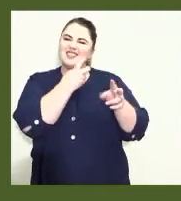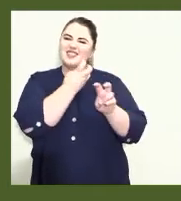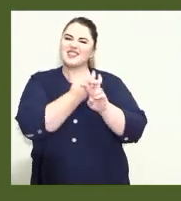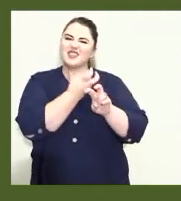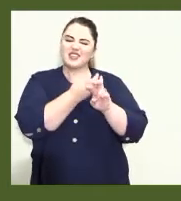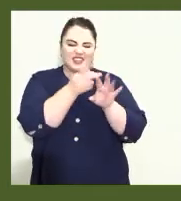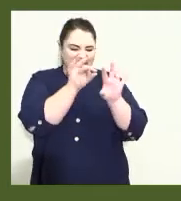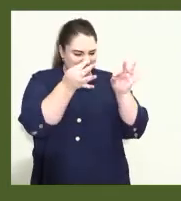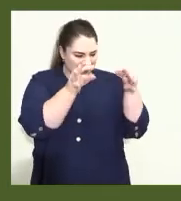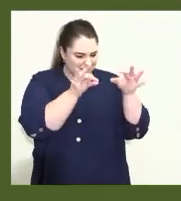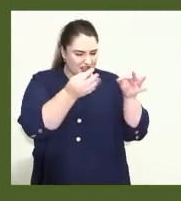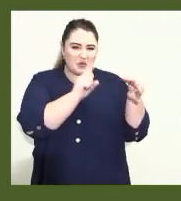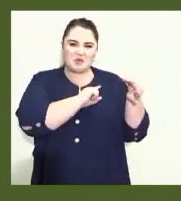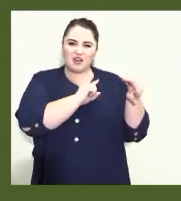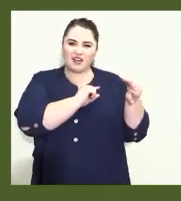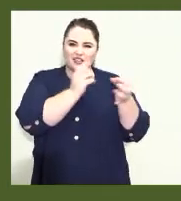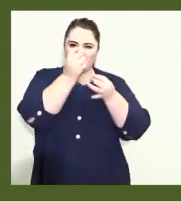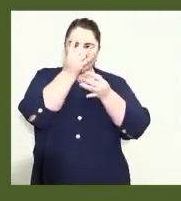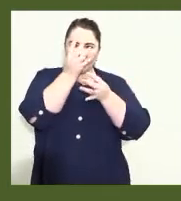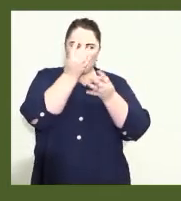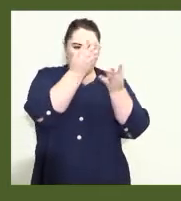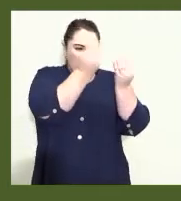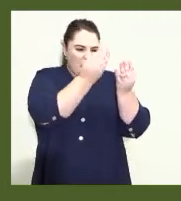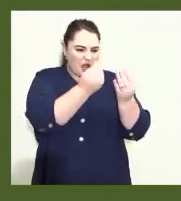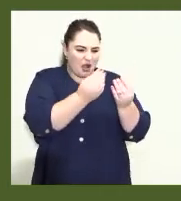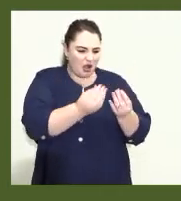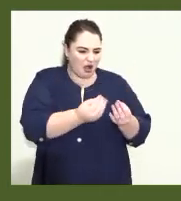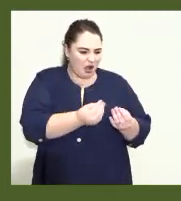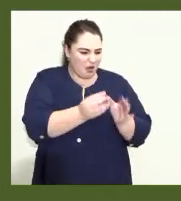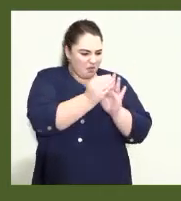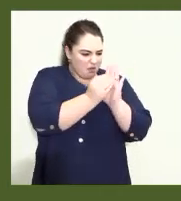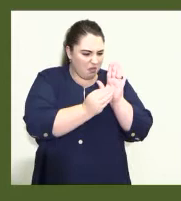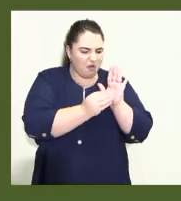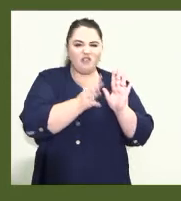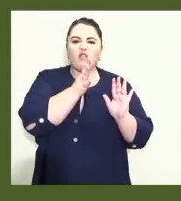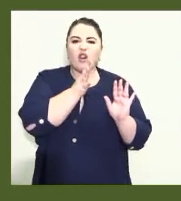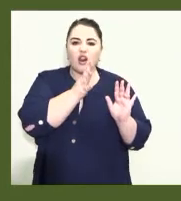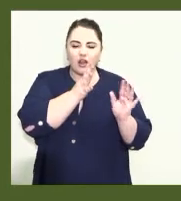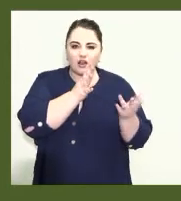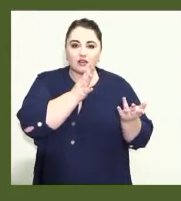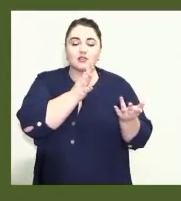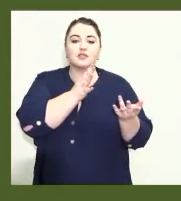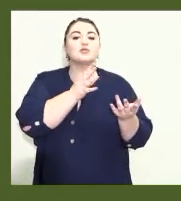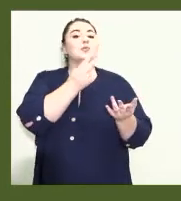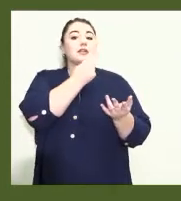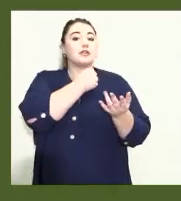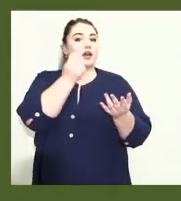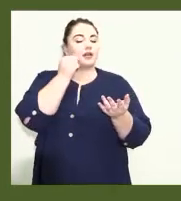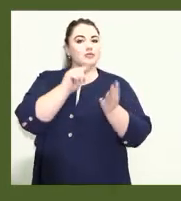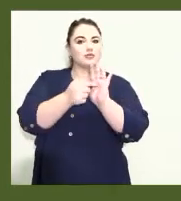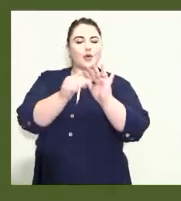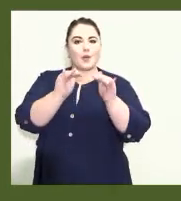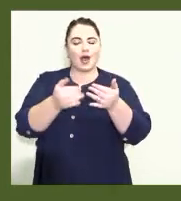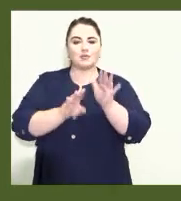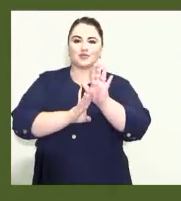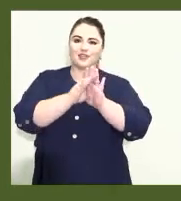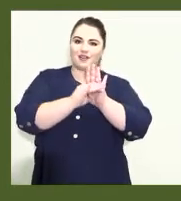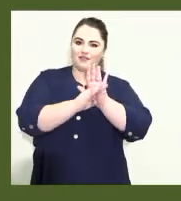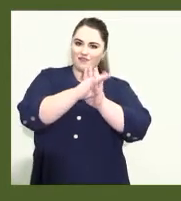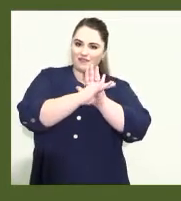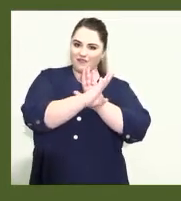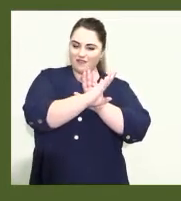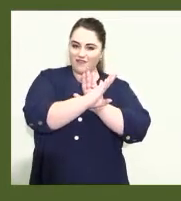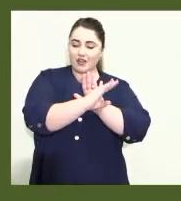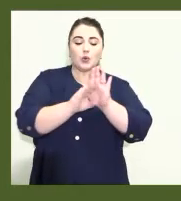sometimes hard to interpret because it's a lot of numbers. So it's very nice to show it in the form of graph.